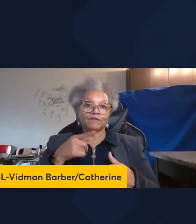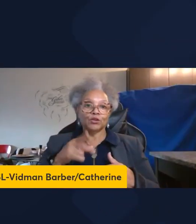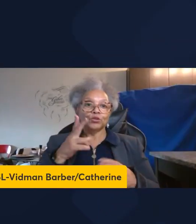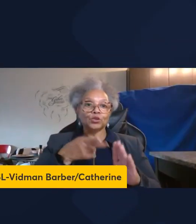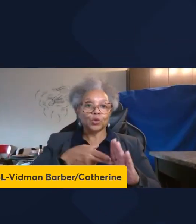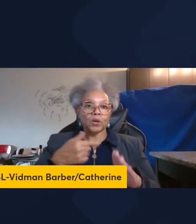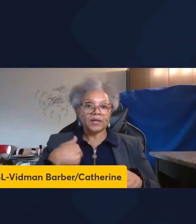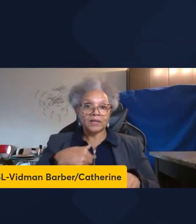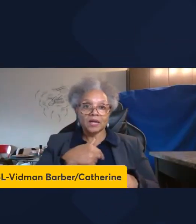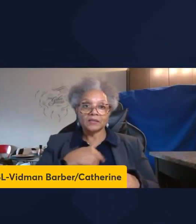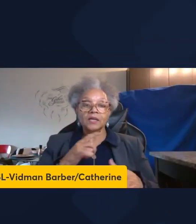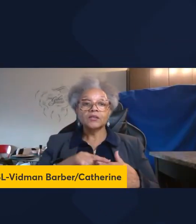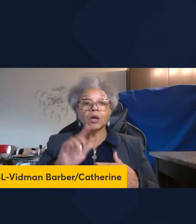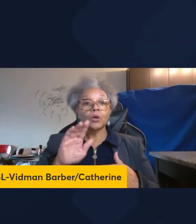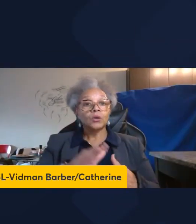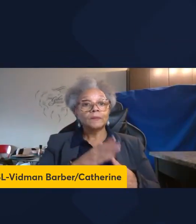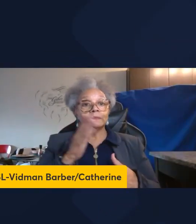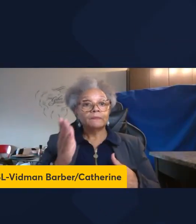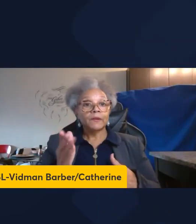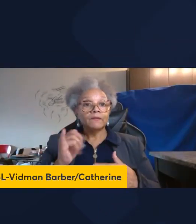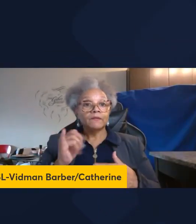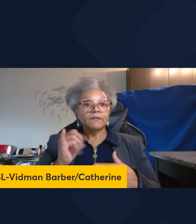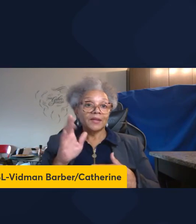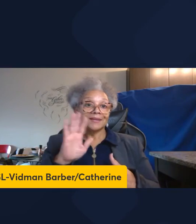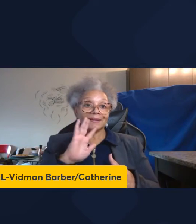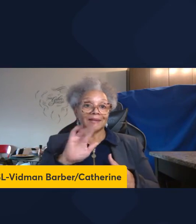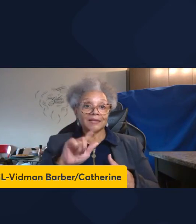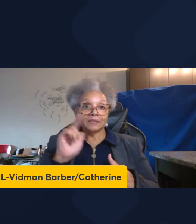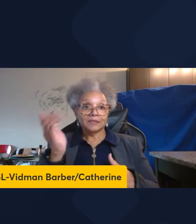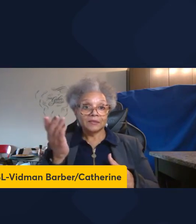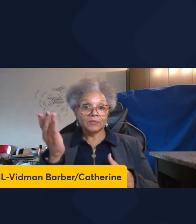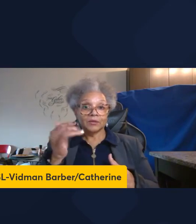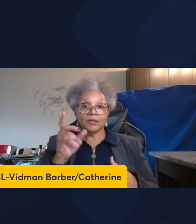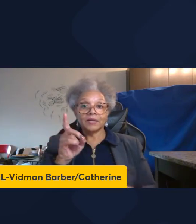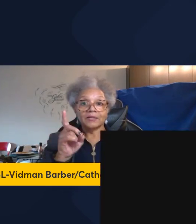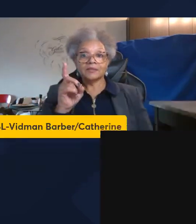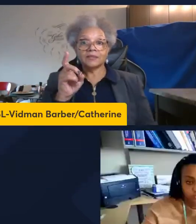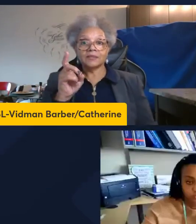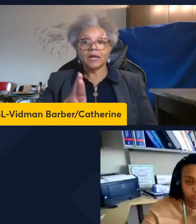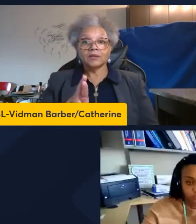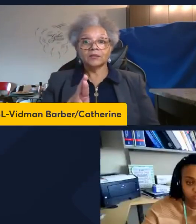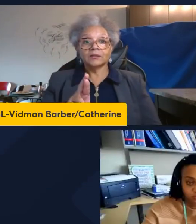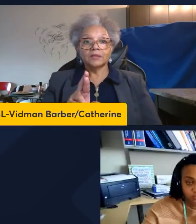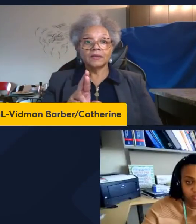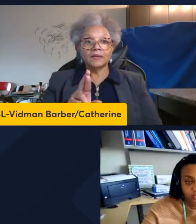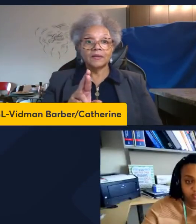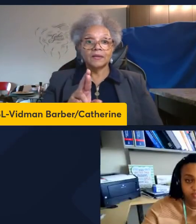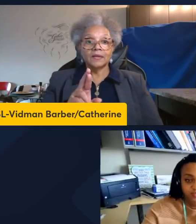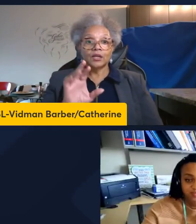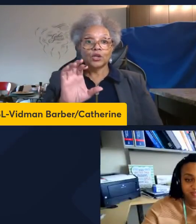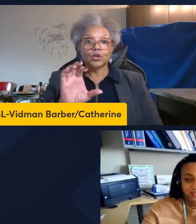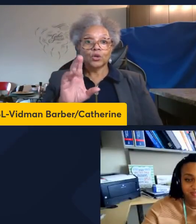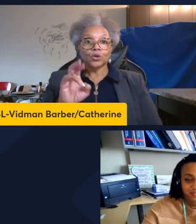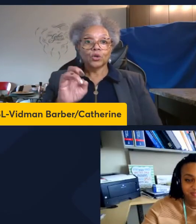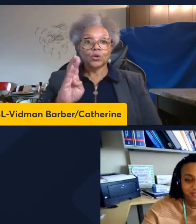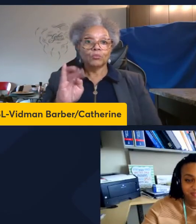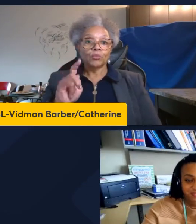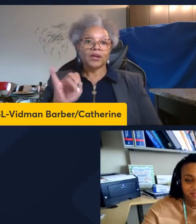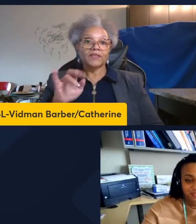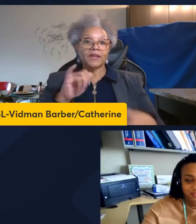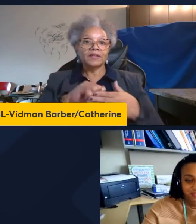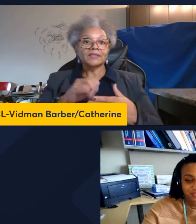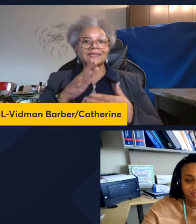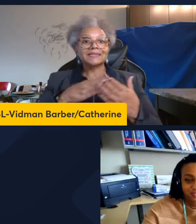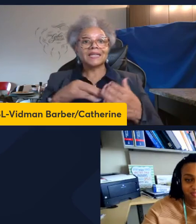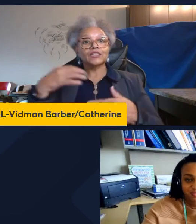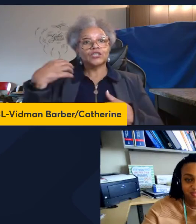to our next talk. Our next speaker is Dr. Karissa Culbreath. Dr. Culbreath is the section chief and medical director